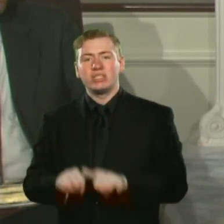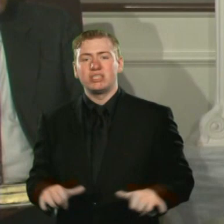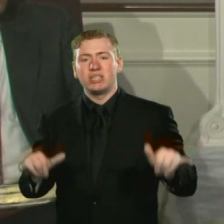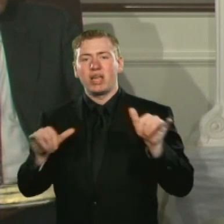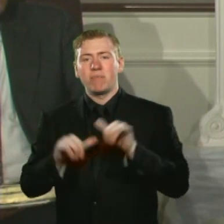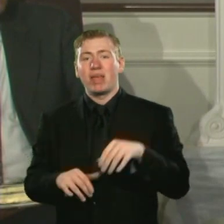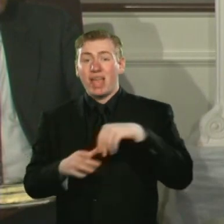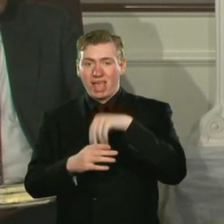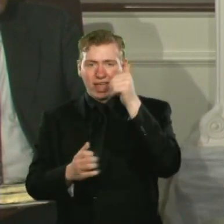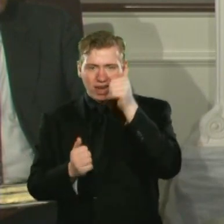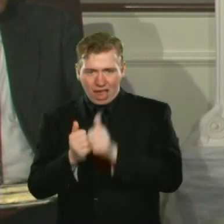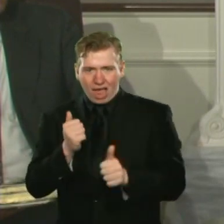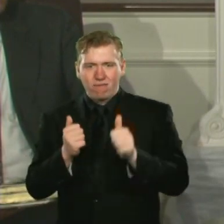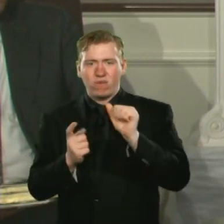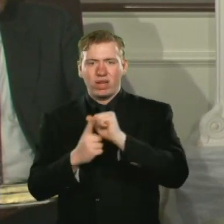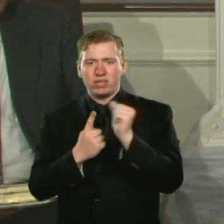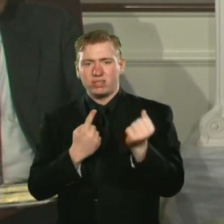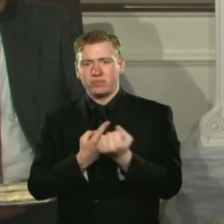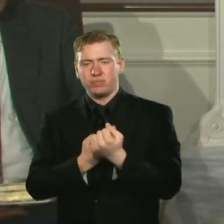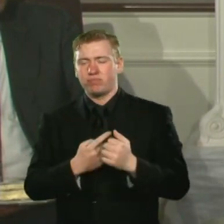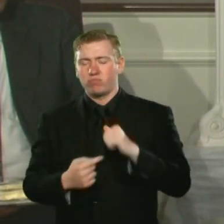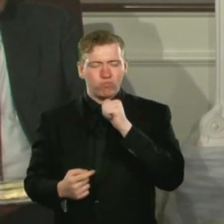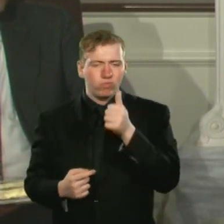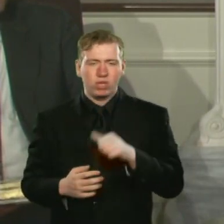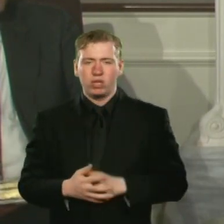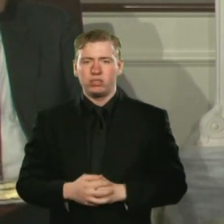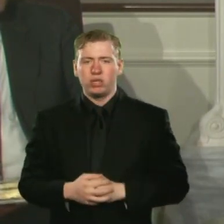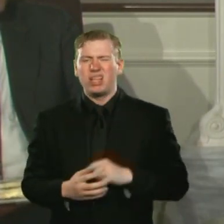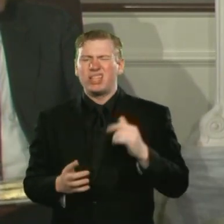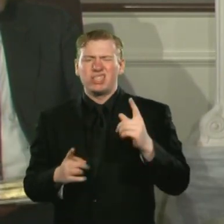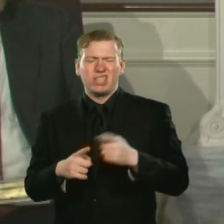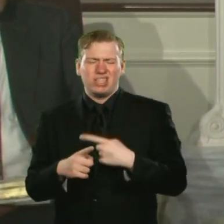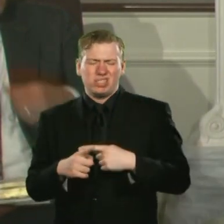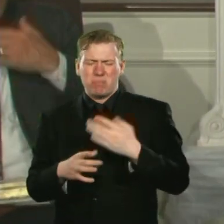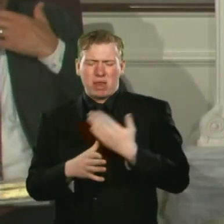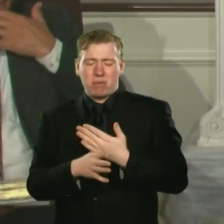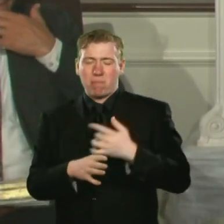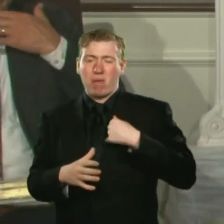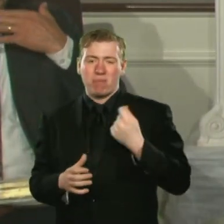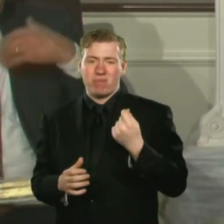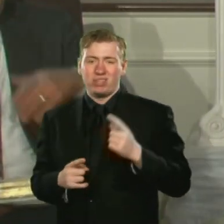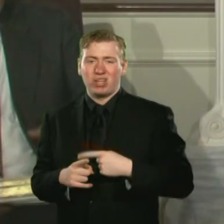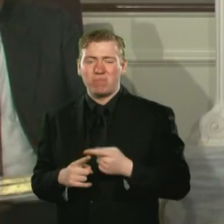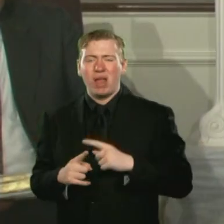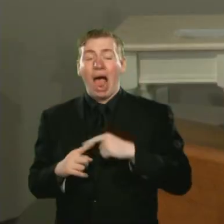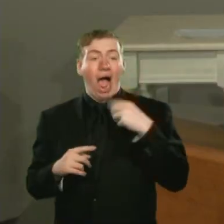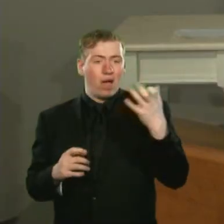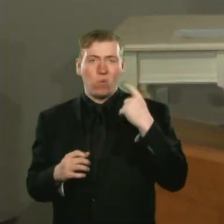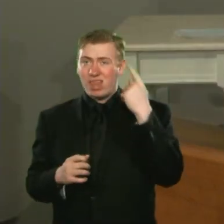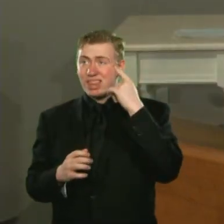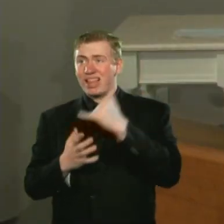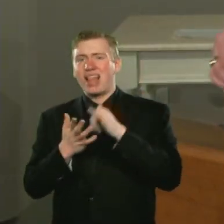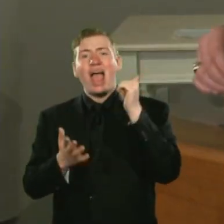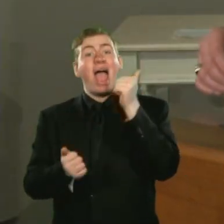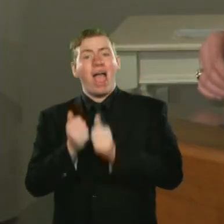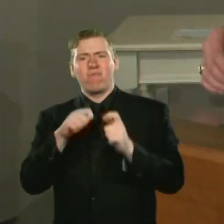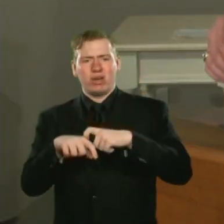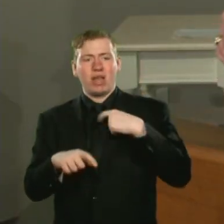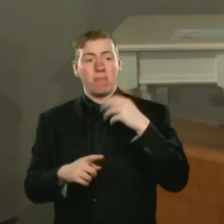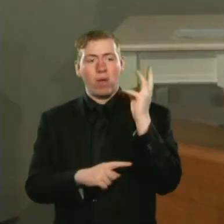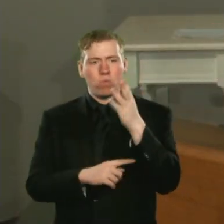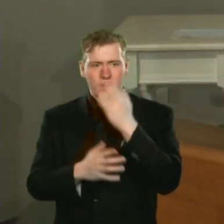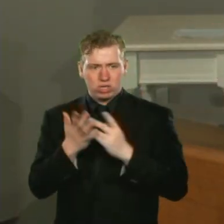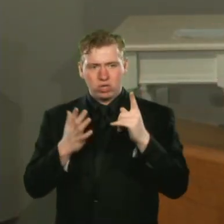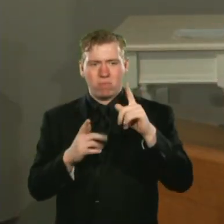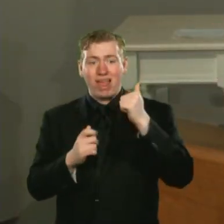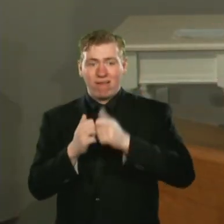in every situation. That sometimes bothers me. I would like to think that every time I witnessed someone, every